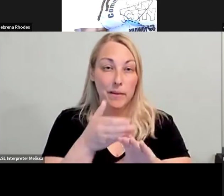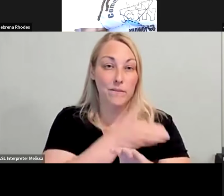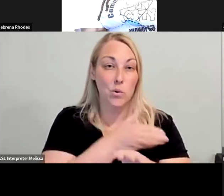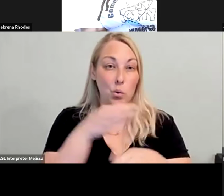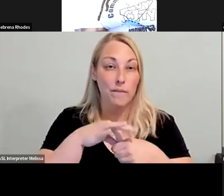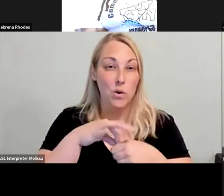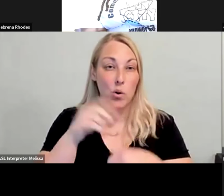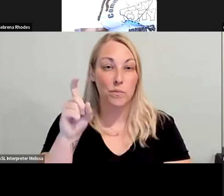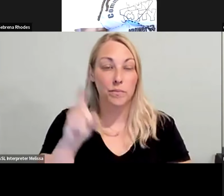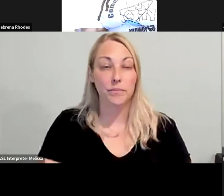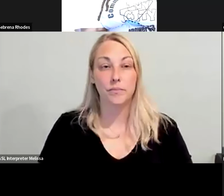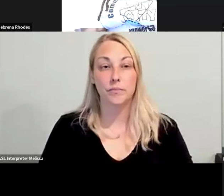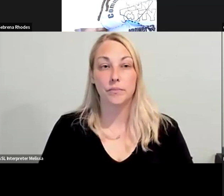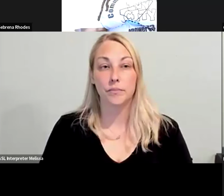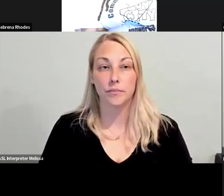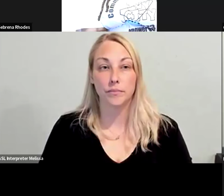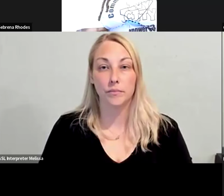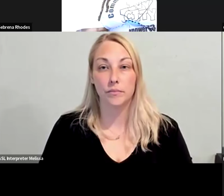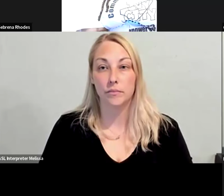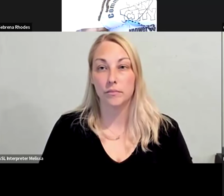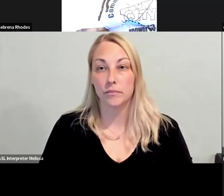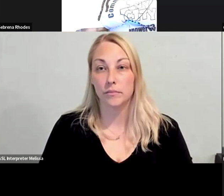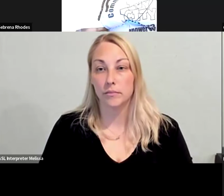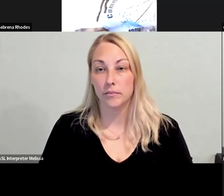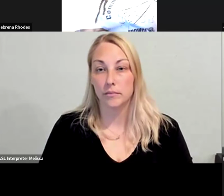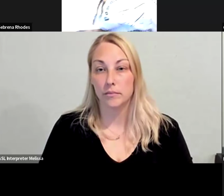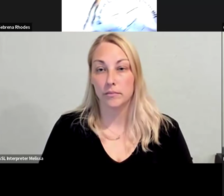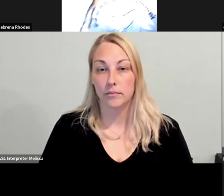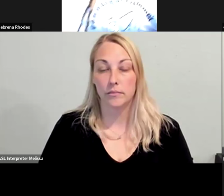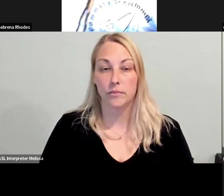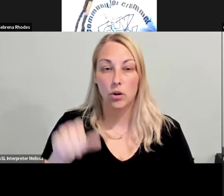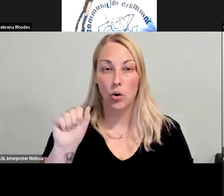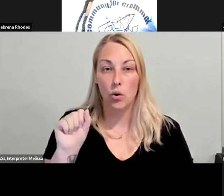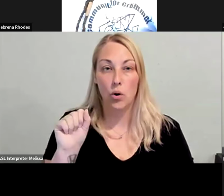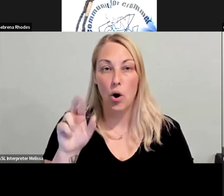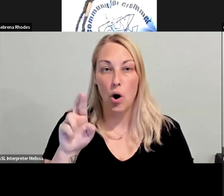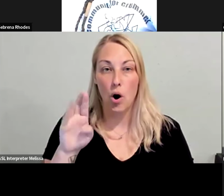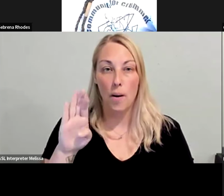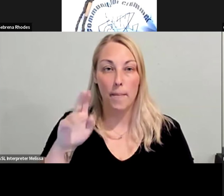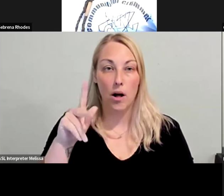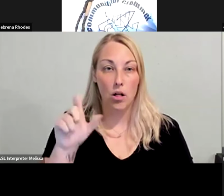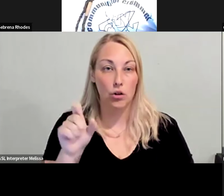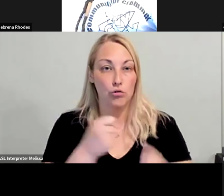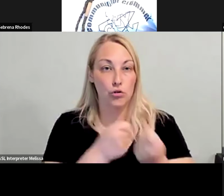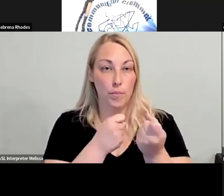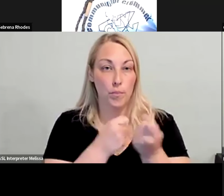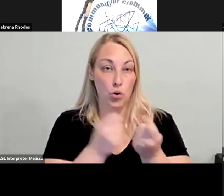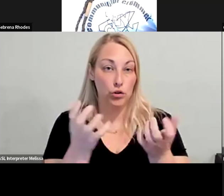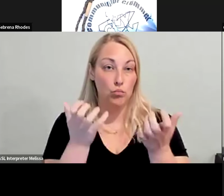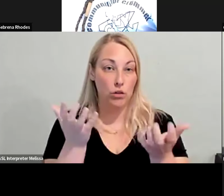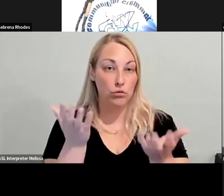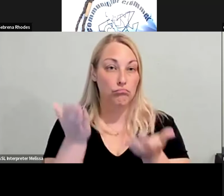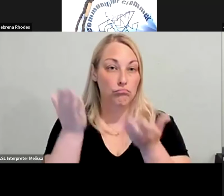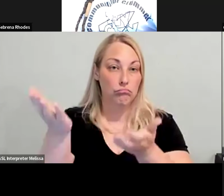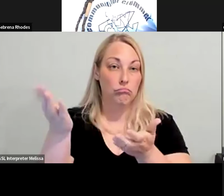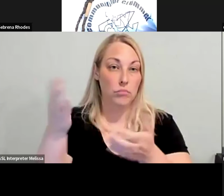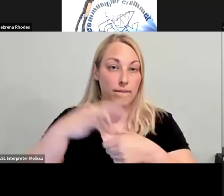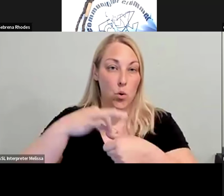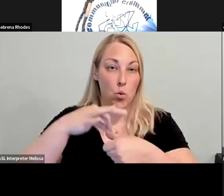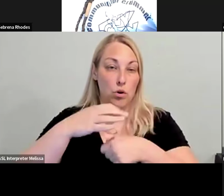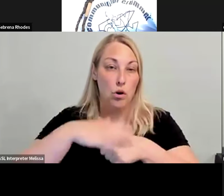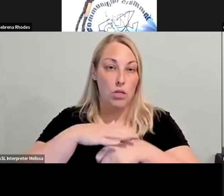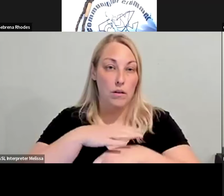Okay, Commissioner Arbuckle, you're in support of this. Would you like to place the vote on the floor then? Sorry? You're in support of this project. Would you like to place the